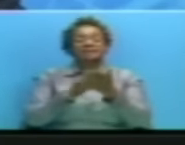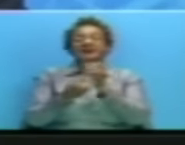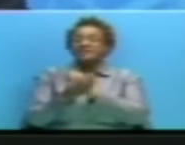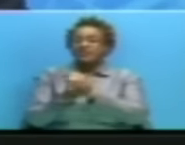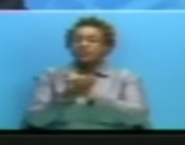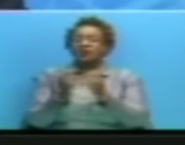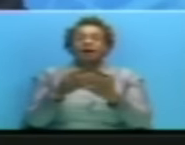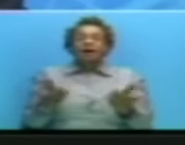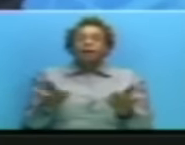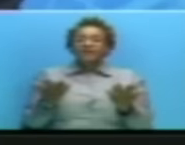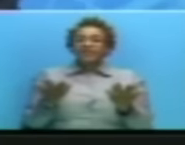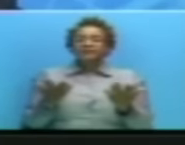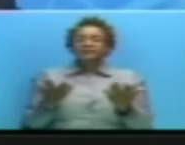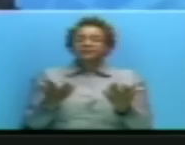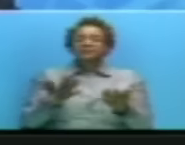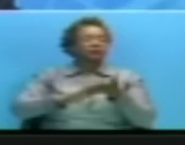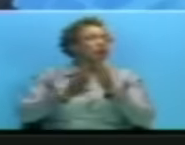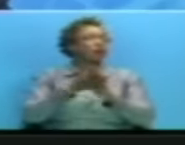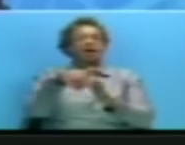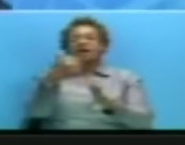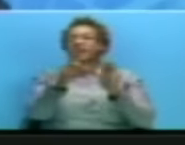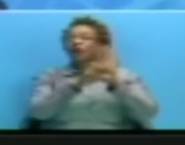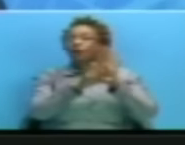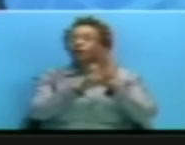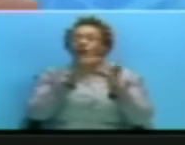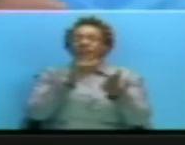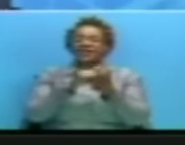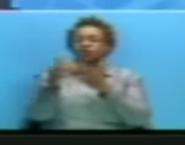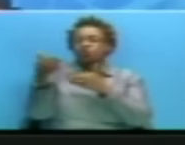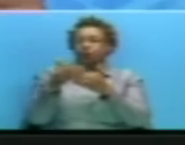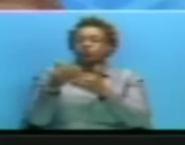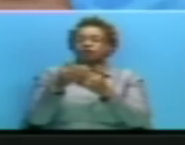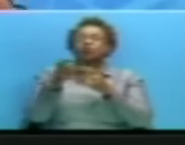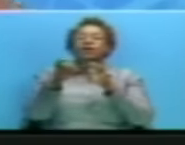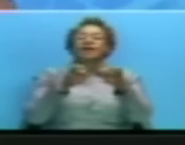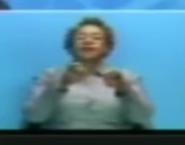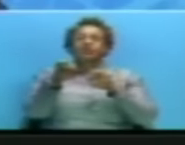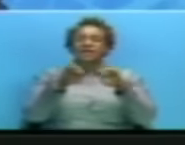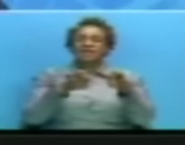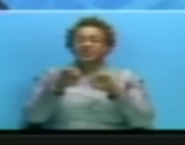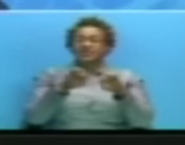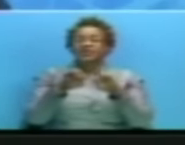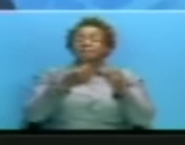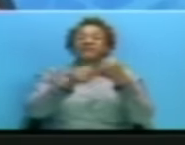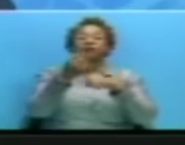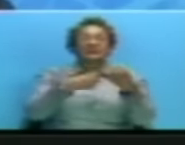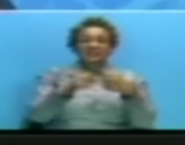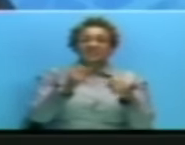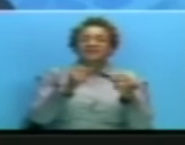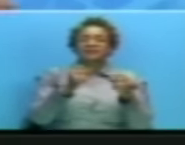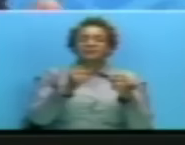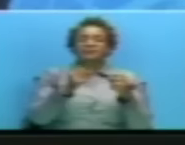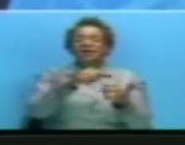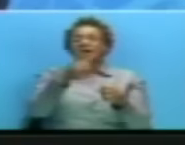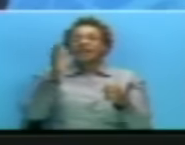However, there's no other law that comes close to regulating stage plays and performances other